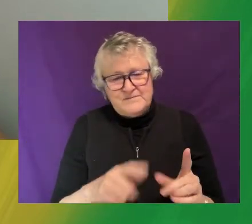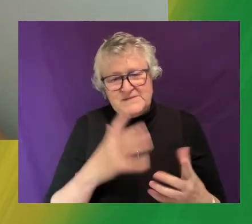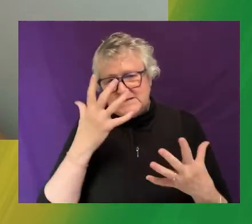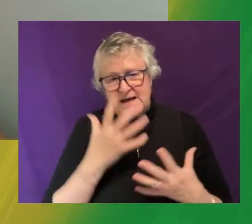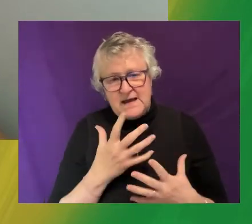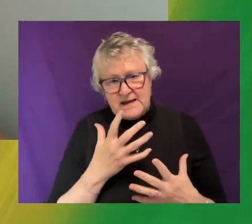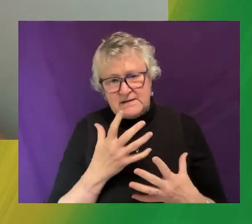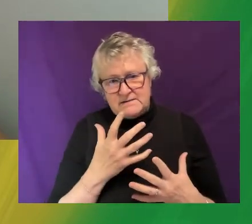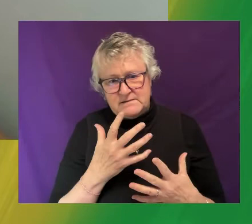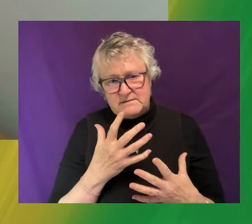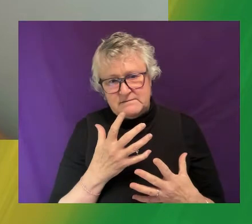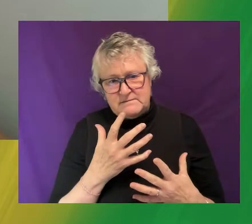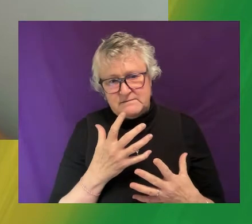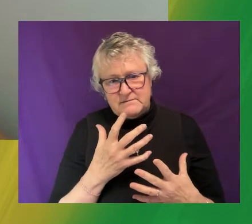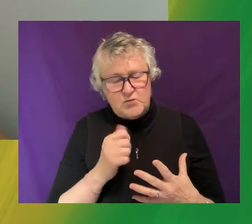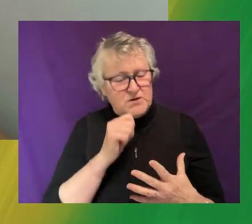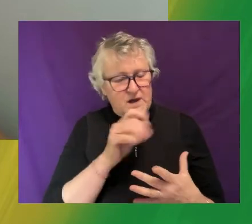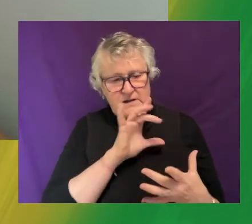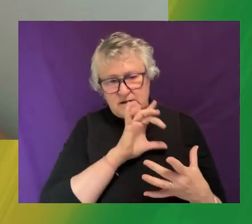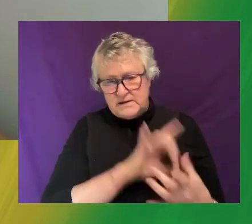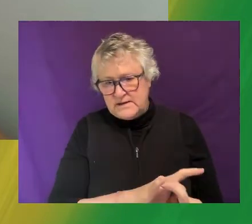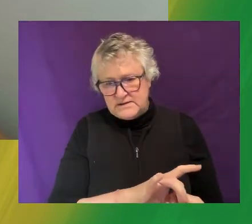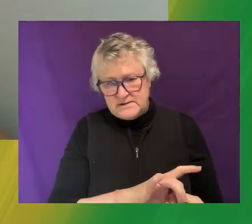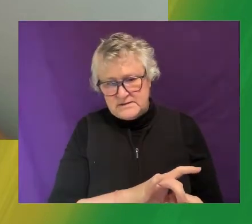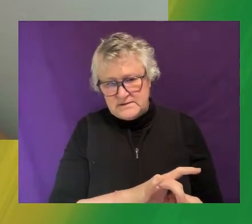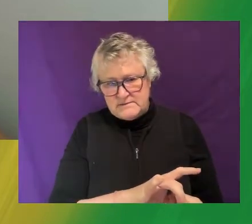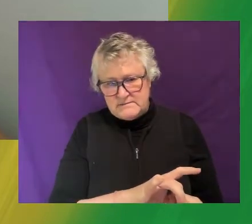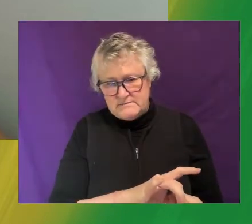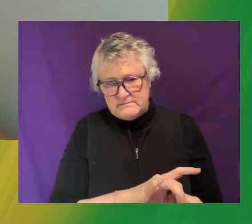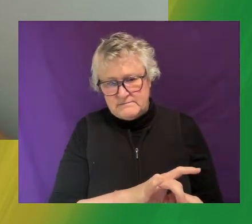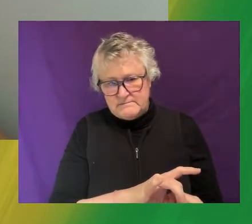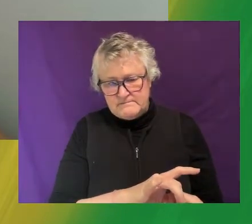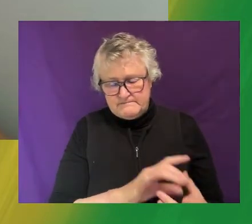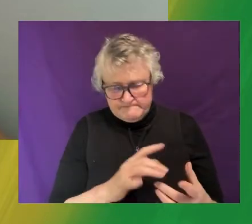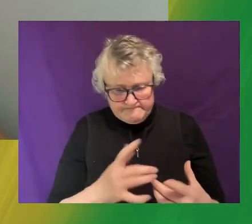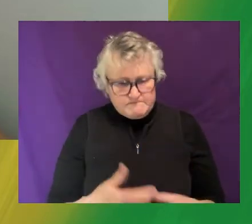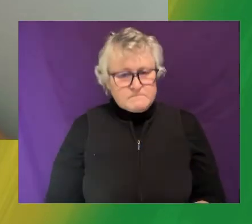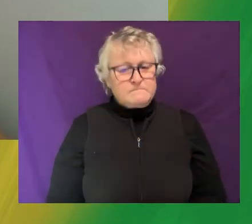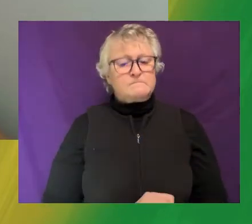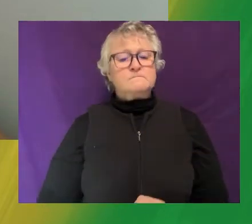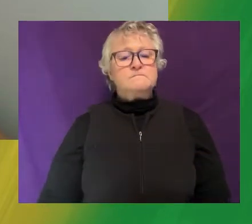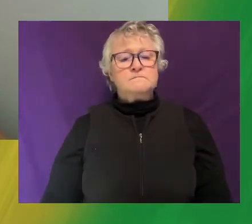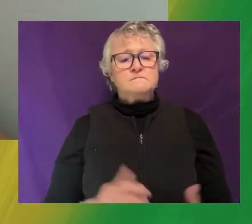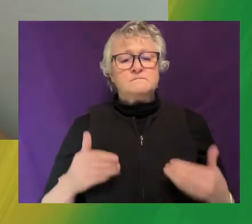it connected. Power on.